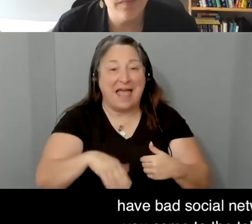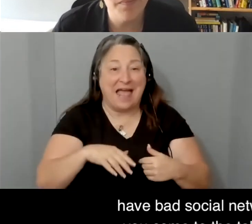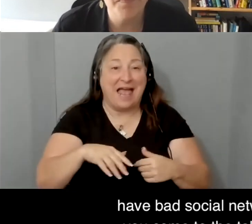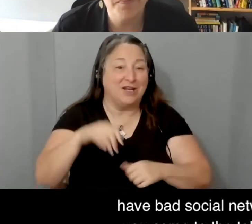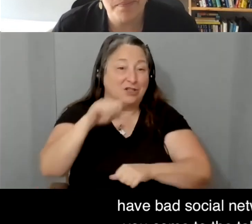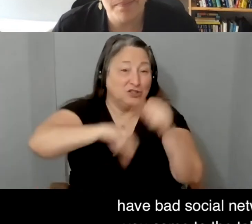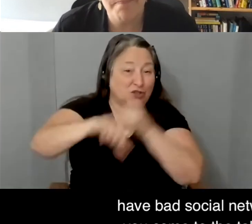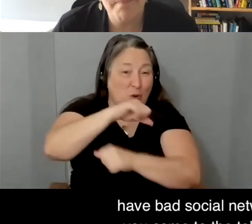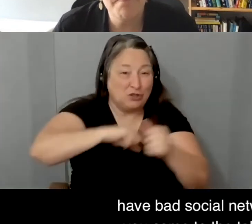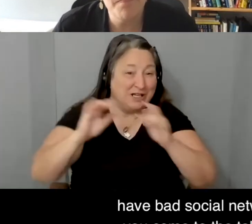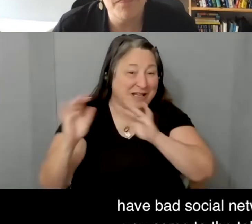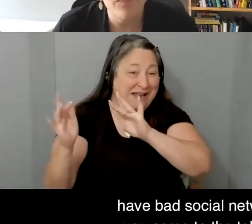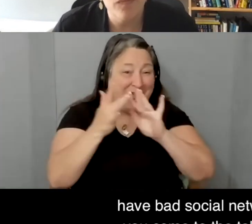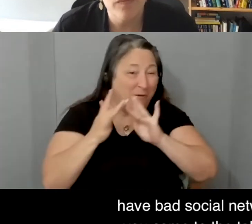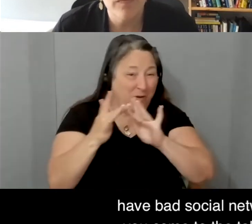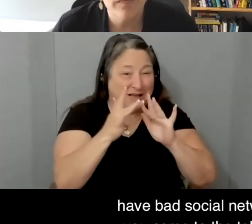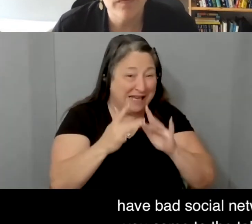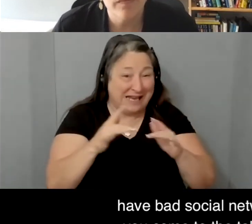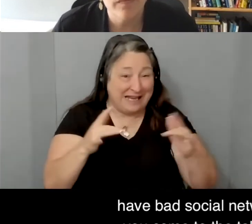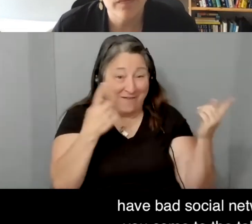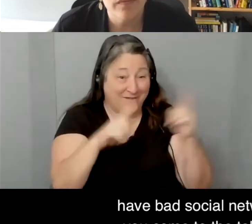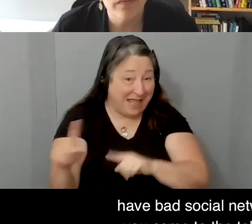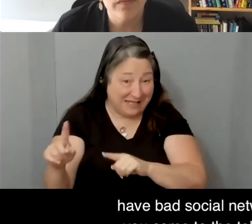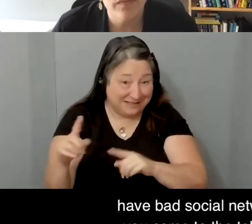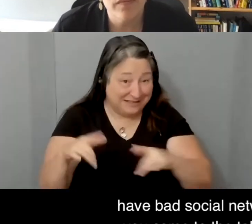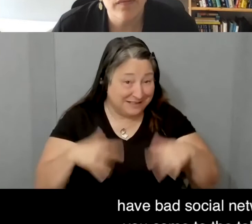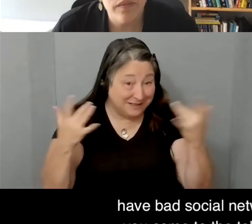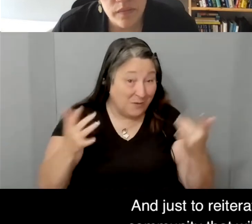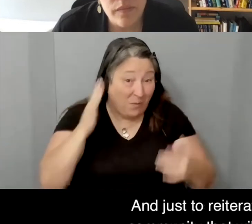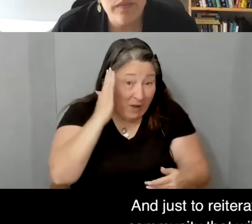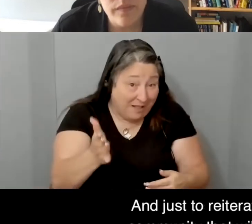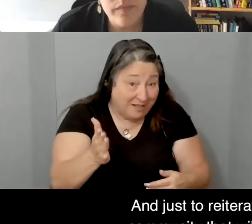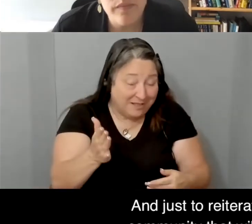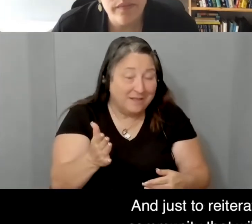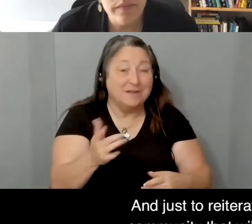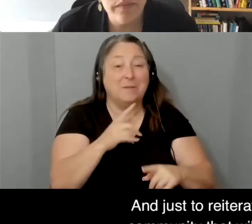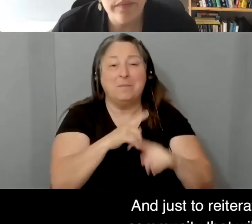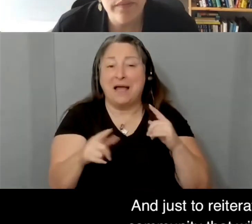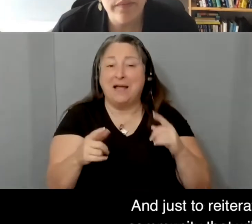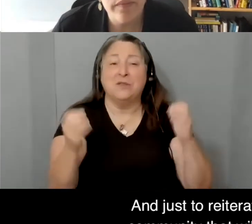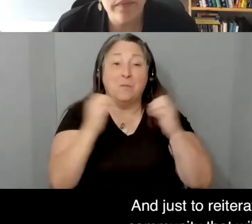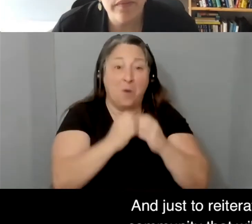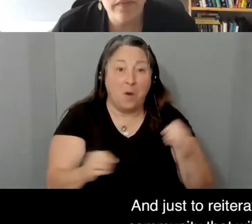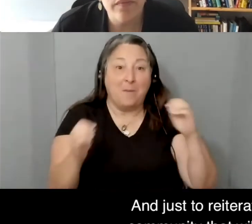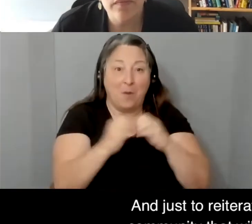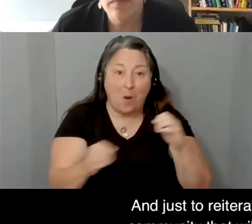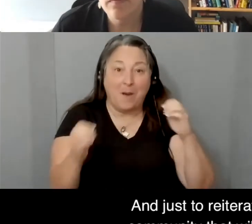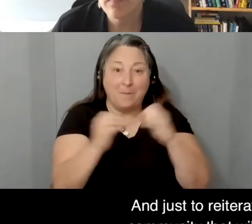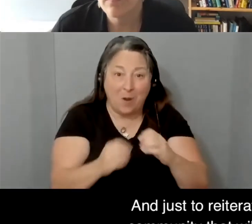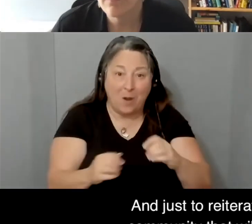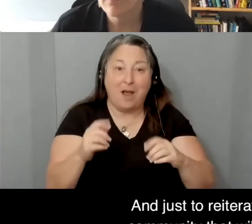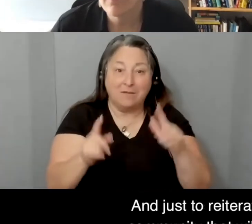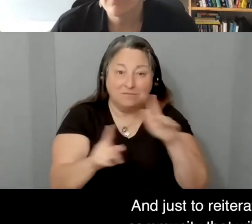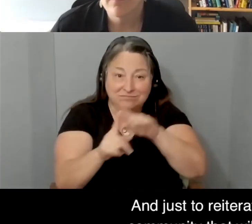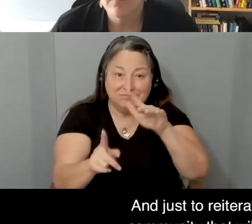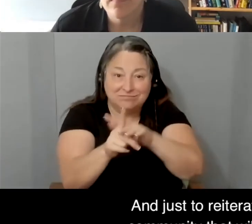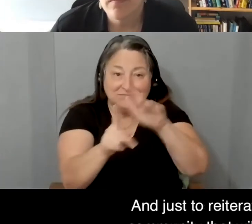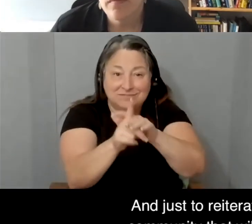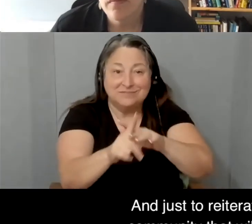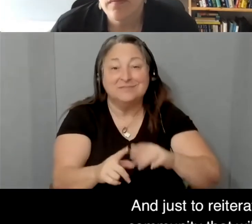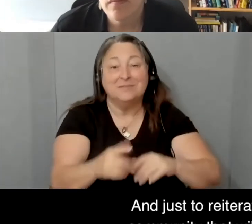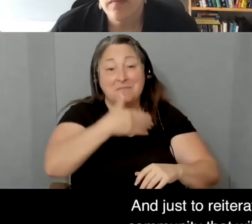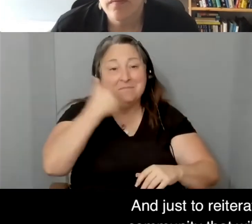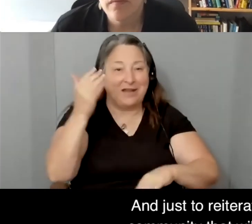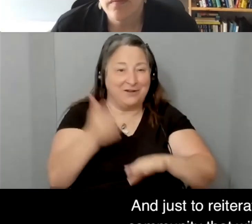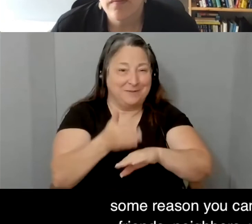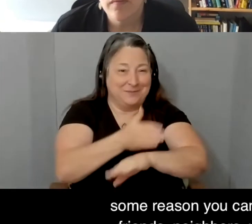events. But the more you come to the table, the easier it's going to be. And just to reiterate, there are places in your community that will do